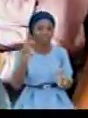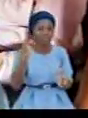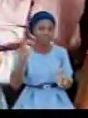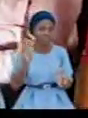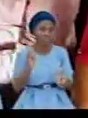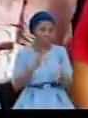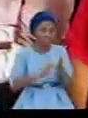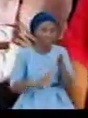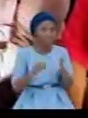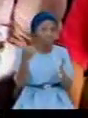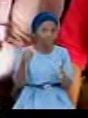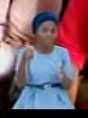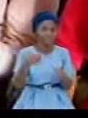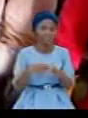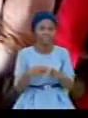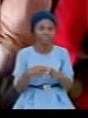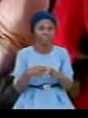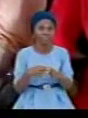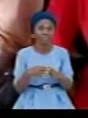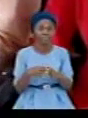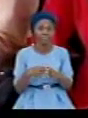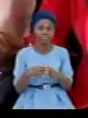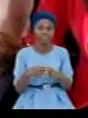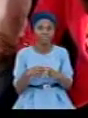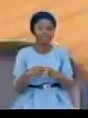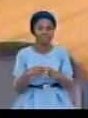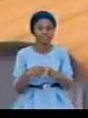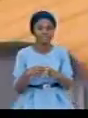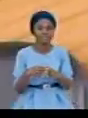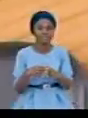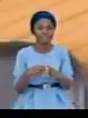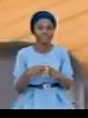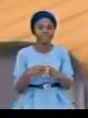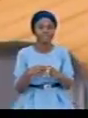Luke chapter 10. Luke chapter 10. Look at